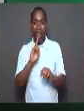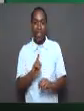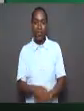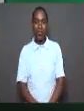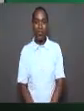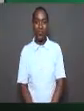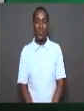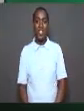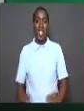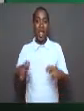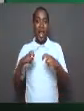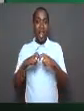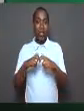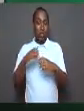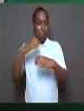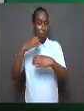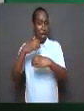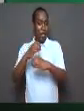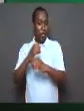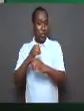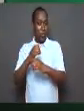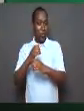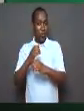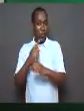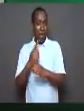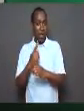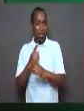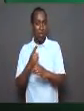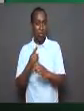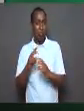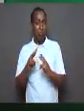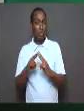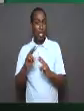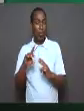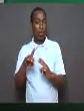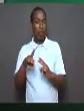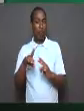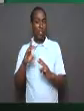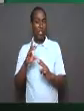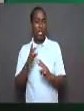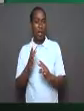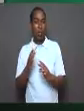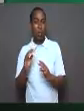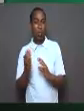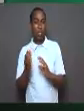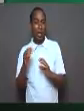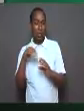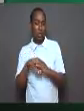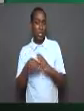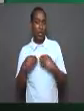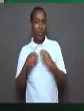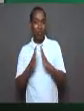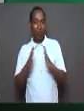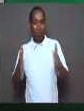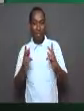Electron microscopes are able to show much more detail. They give